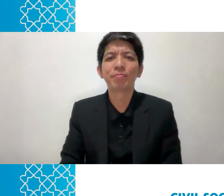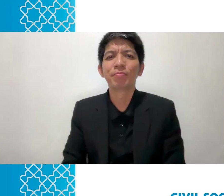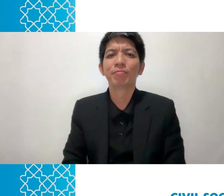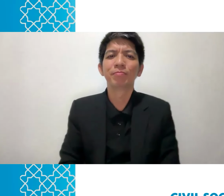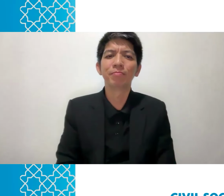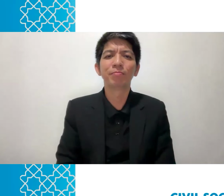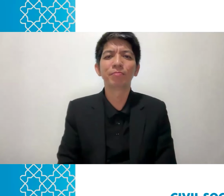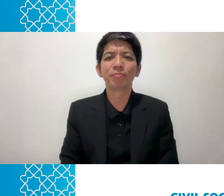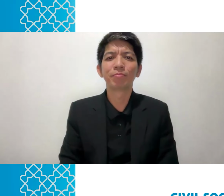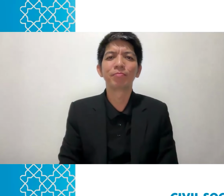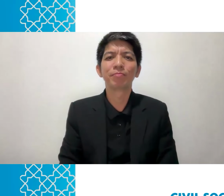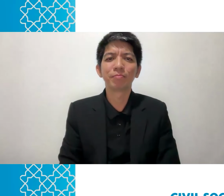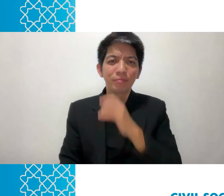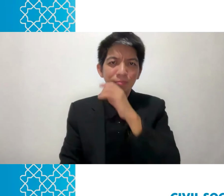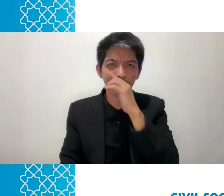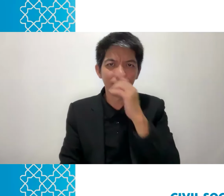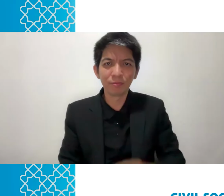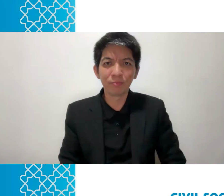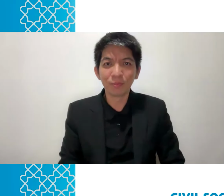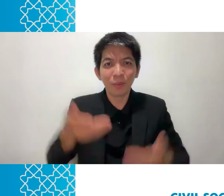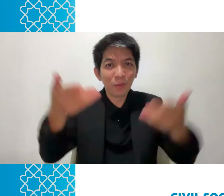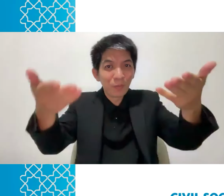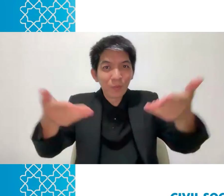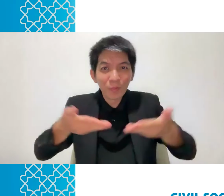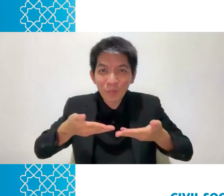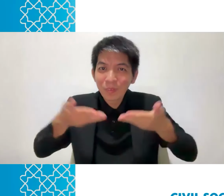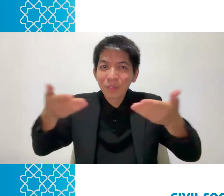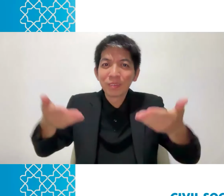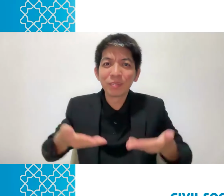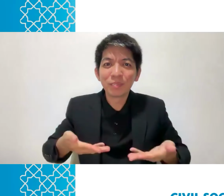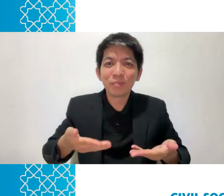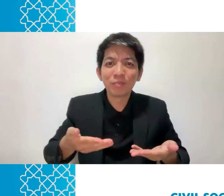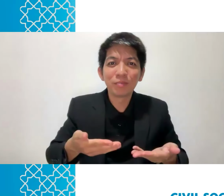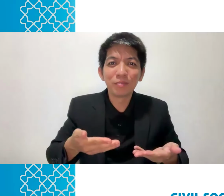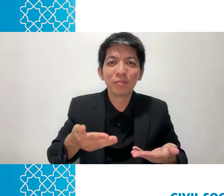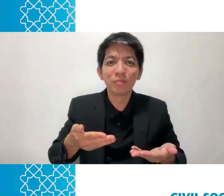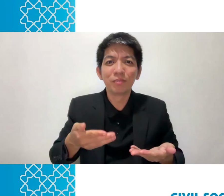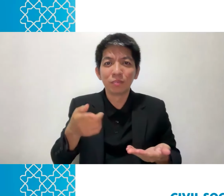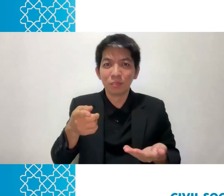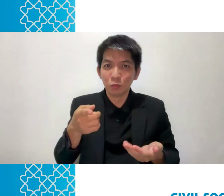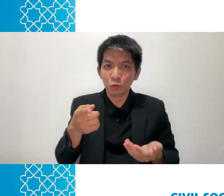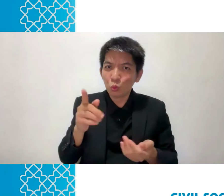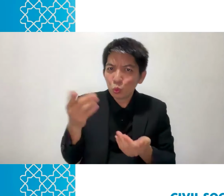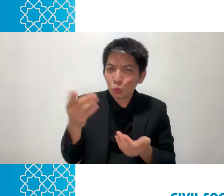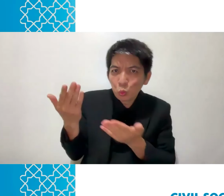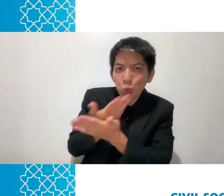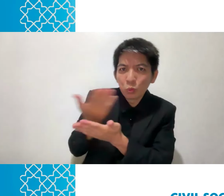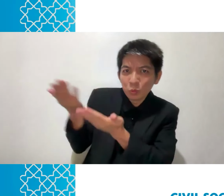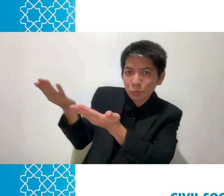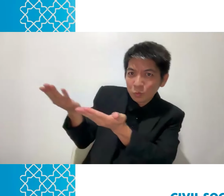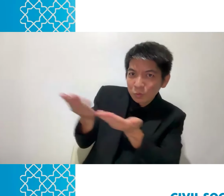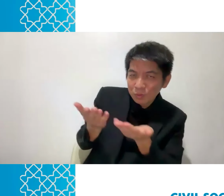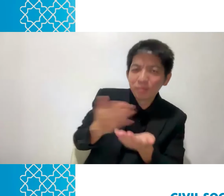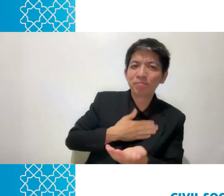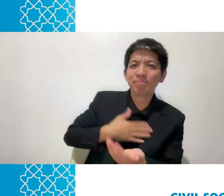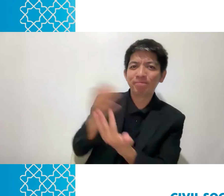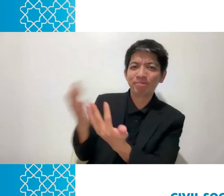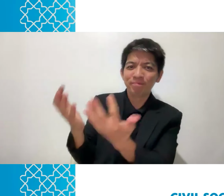Welcome, welcome. For those just walking in, please take a seat in the first 3 rows and grab some paper that has colors on